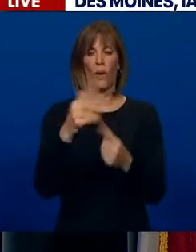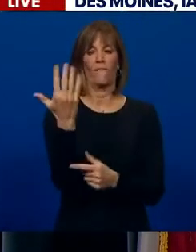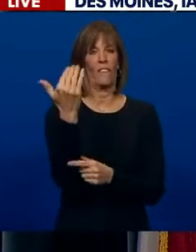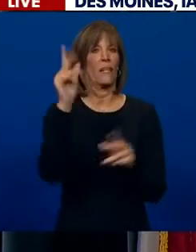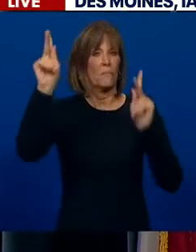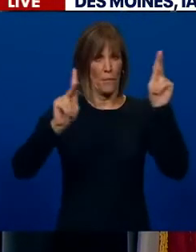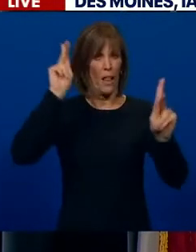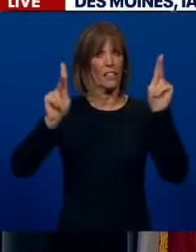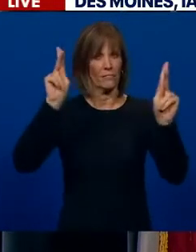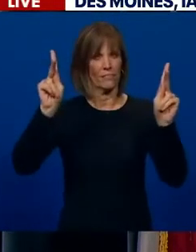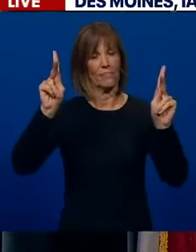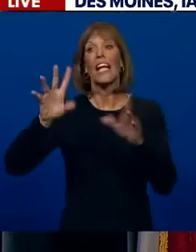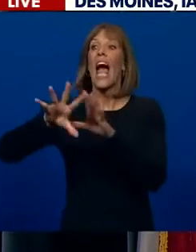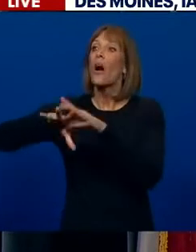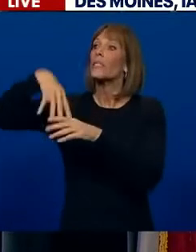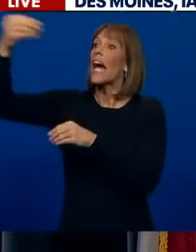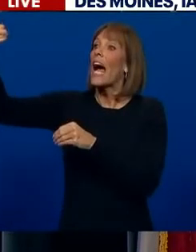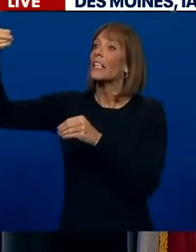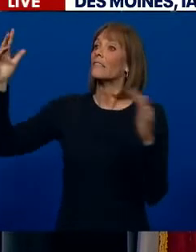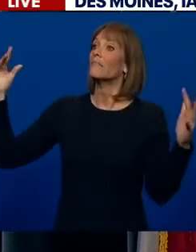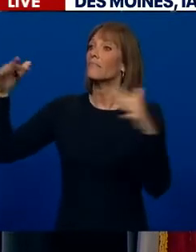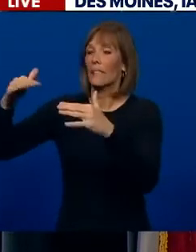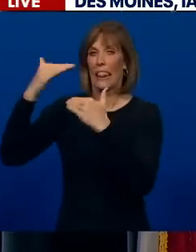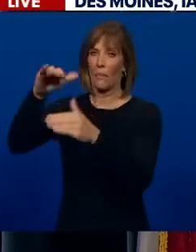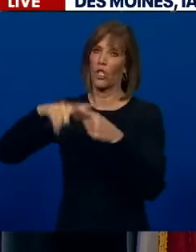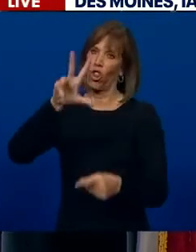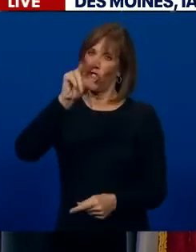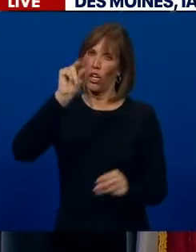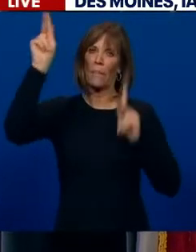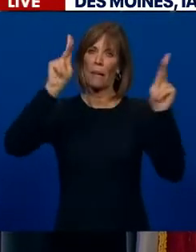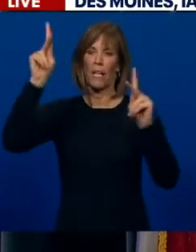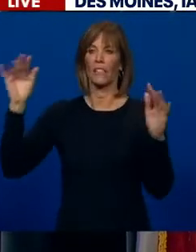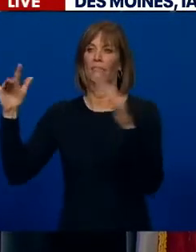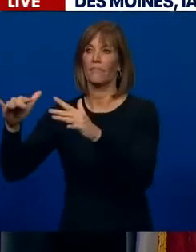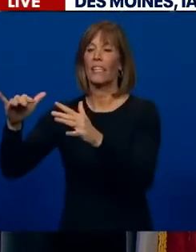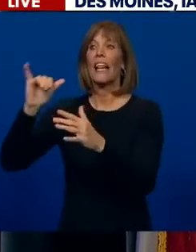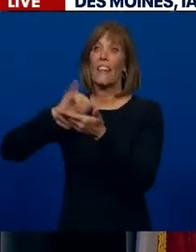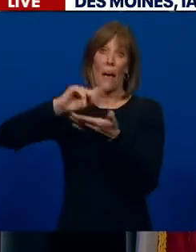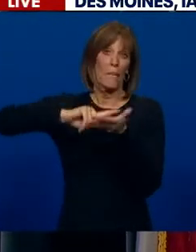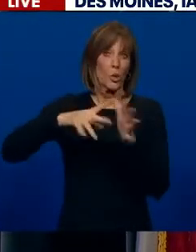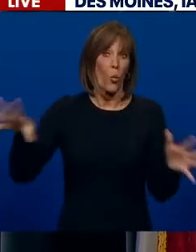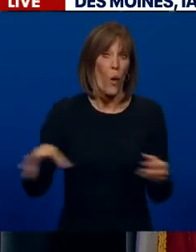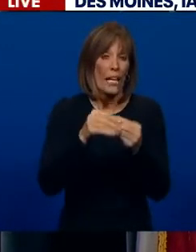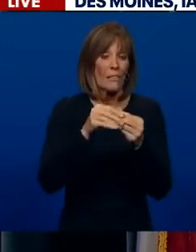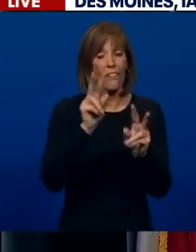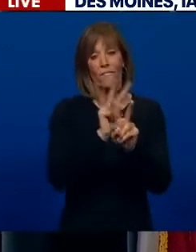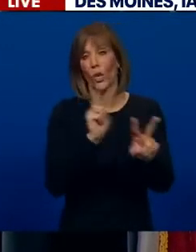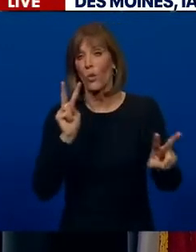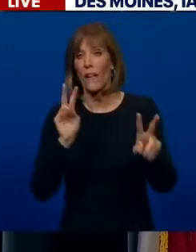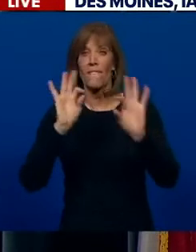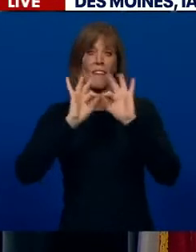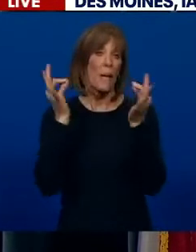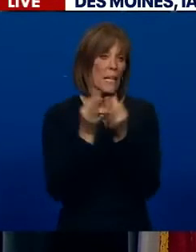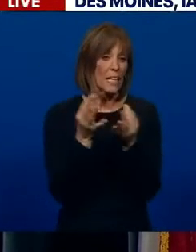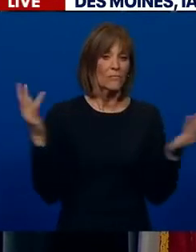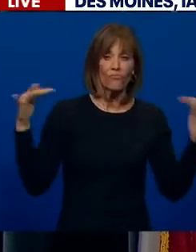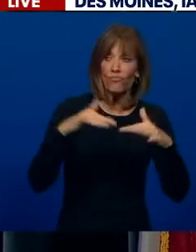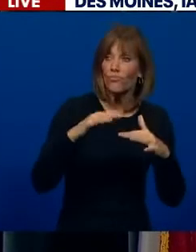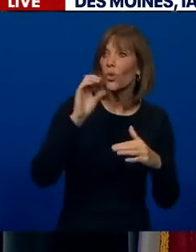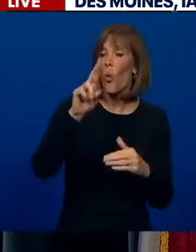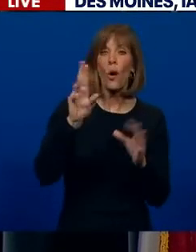people. Outdoor gatherings will be limited to 30. This includes wedding and funeral receptions, family gatherings,